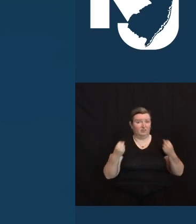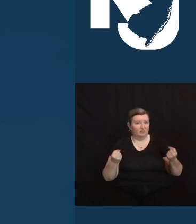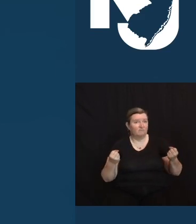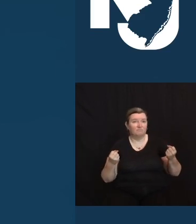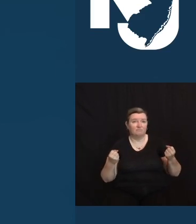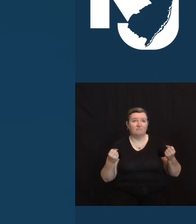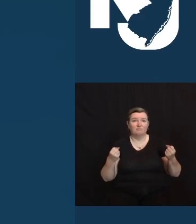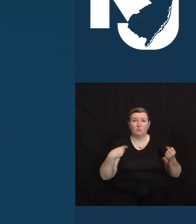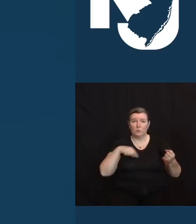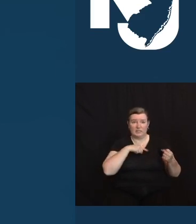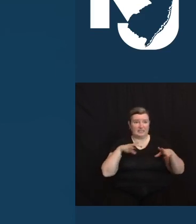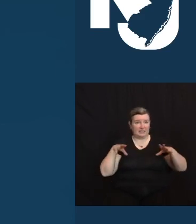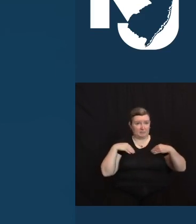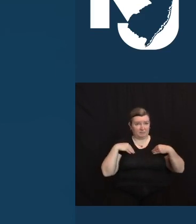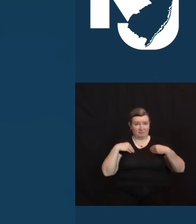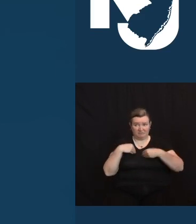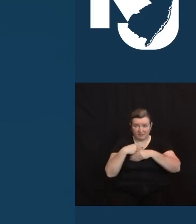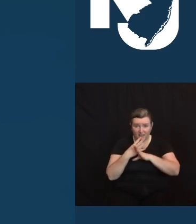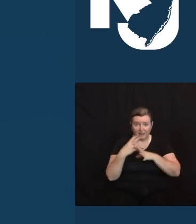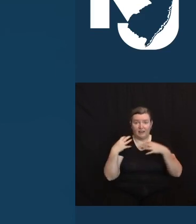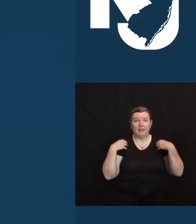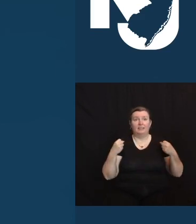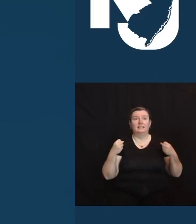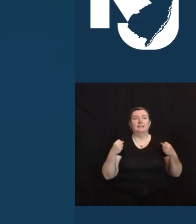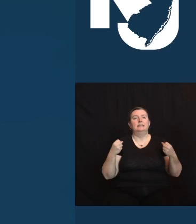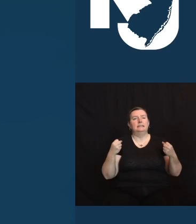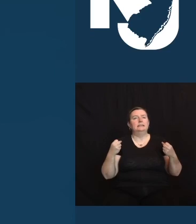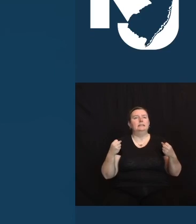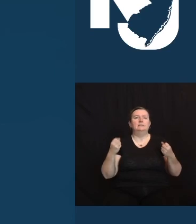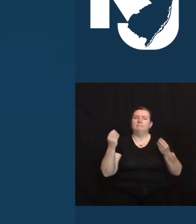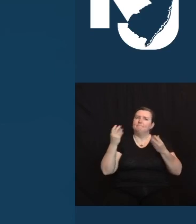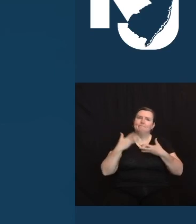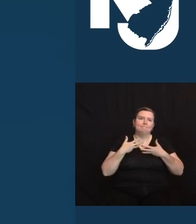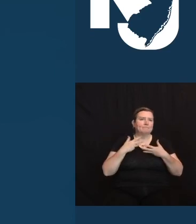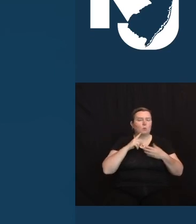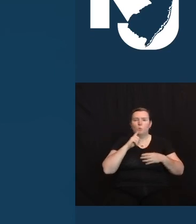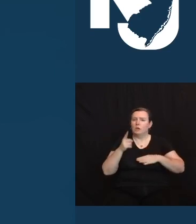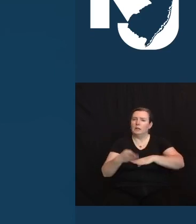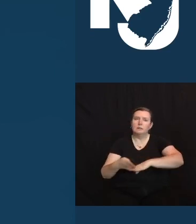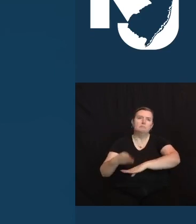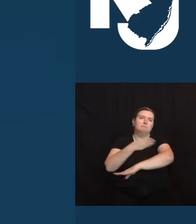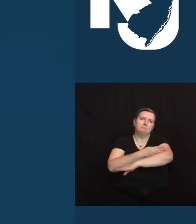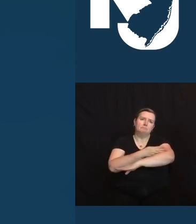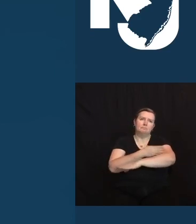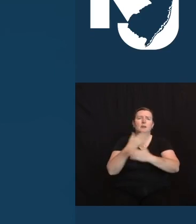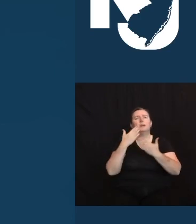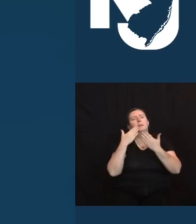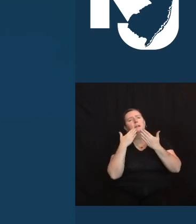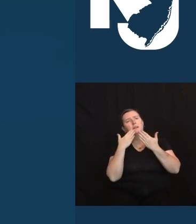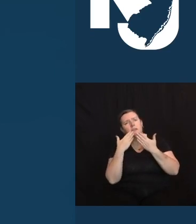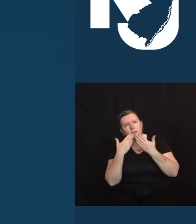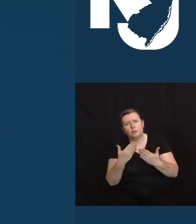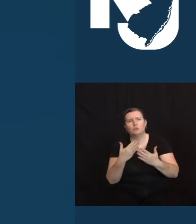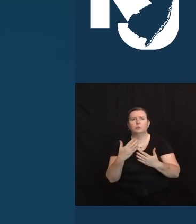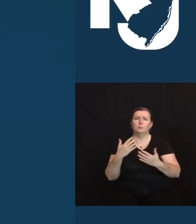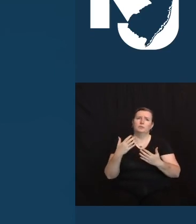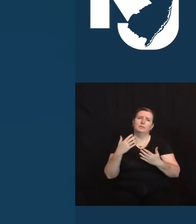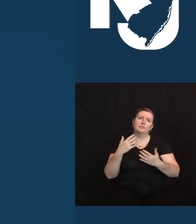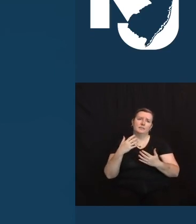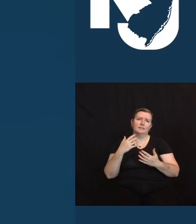more accessible, available to folks has been a game changer. So Lee, thank you for you and everyone else who works in the field of mental